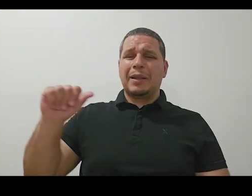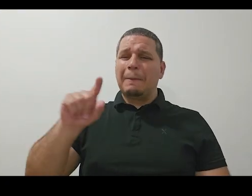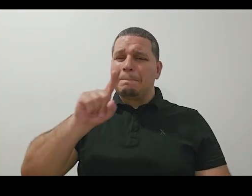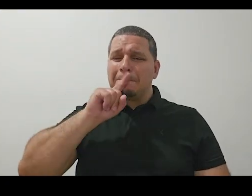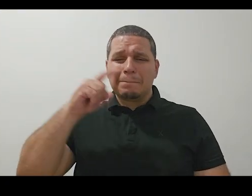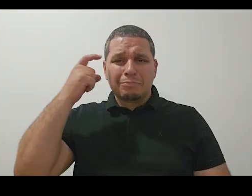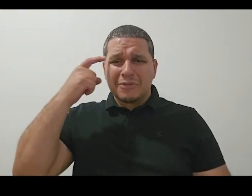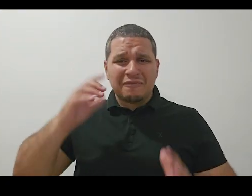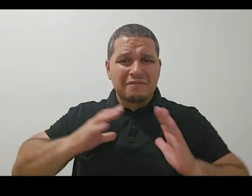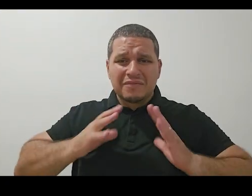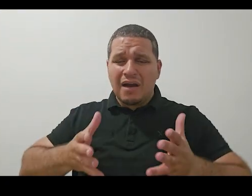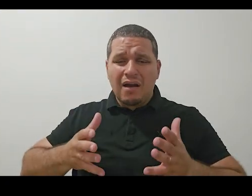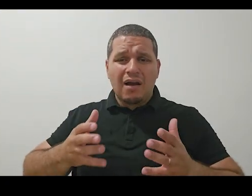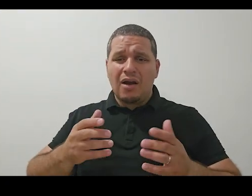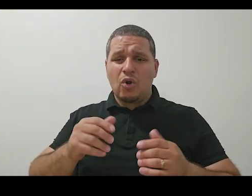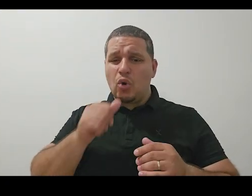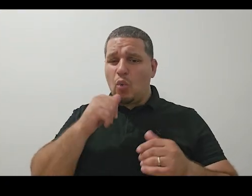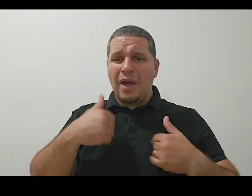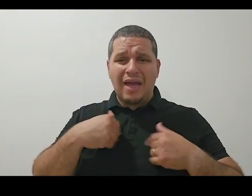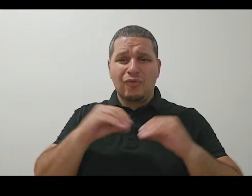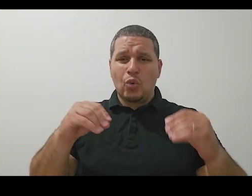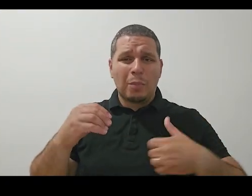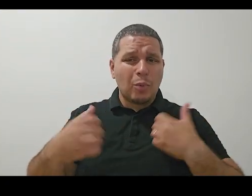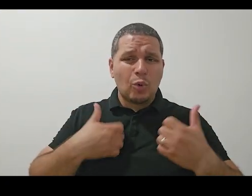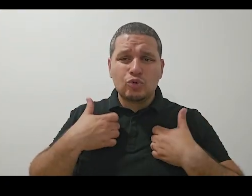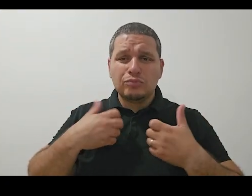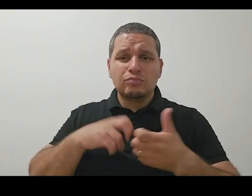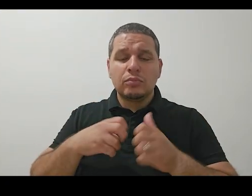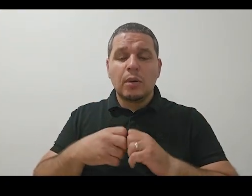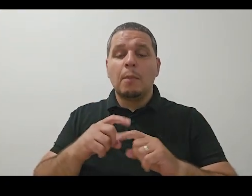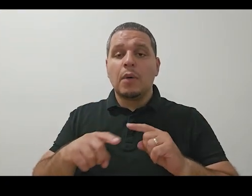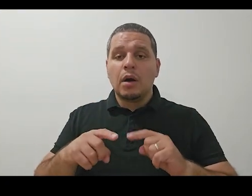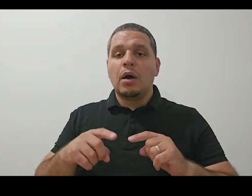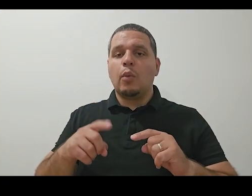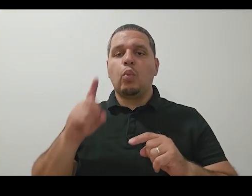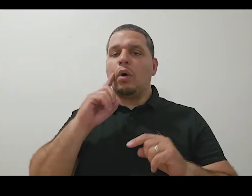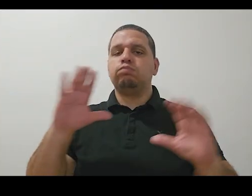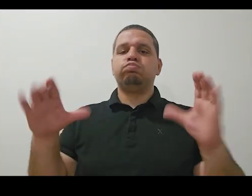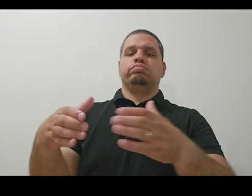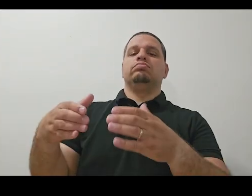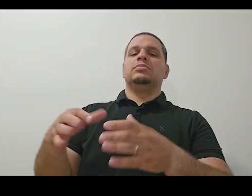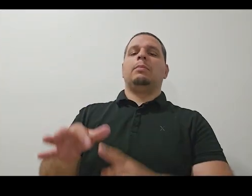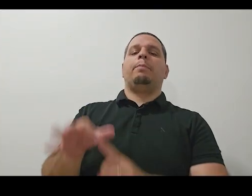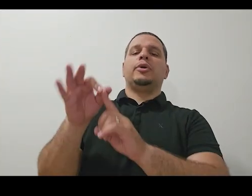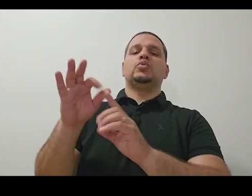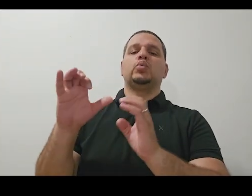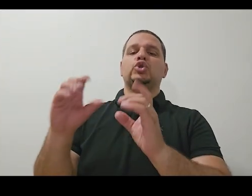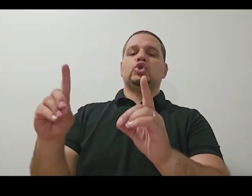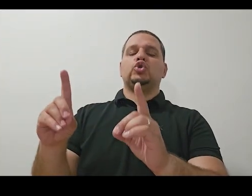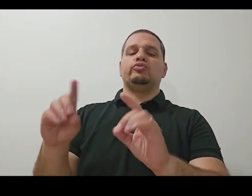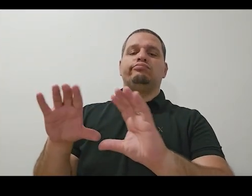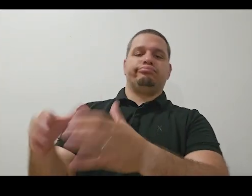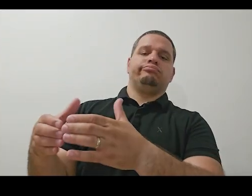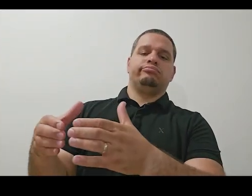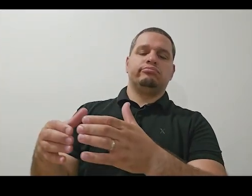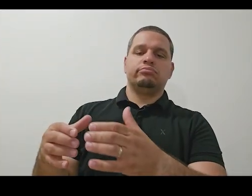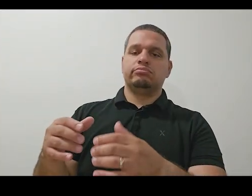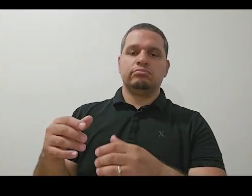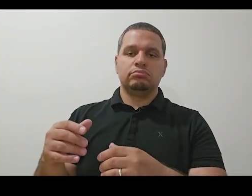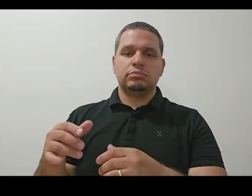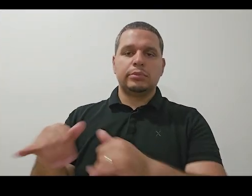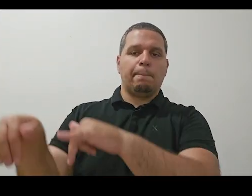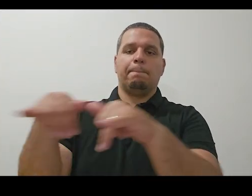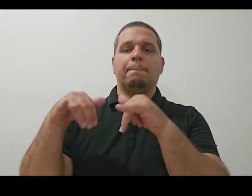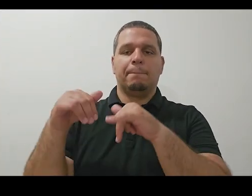disability. Their brain is working great. They don't have any emotion, but they'll lump them all together, special ed, and they just